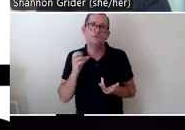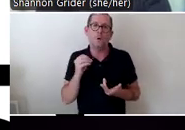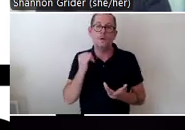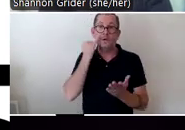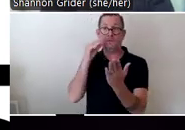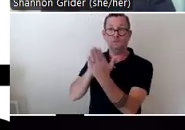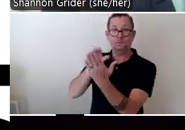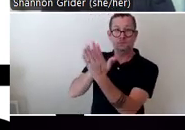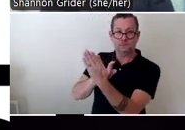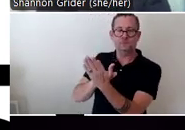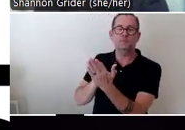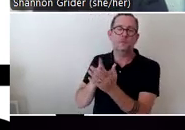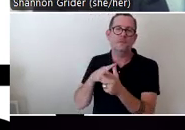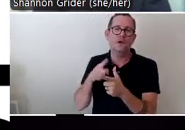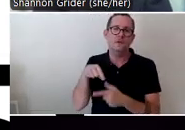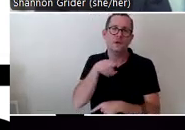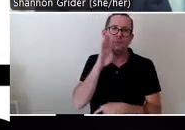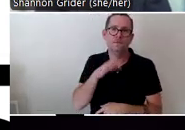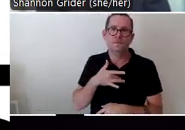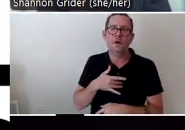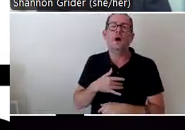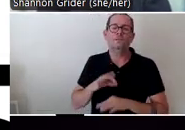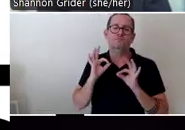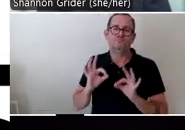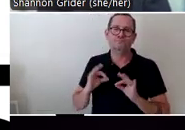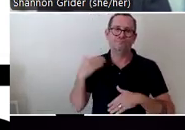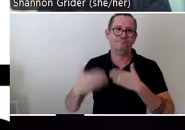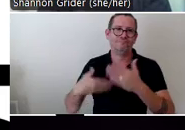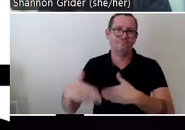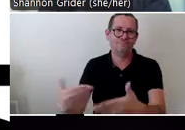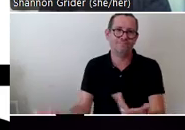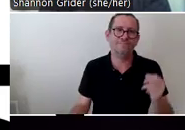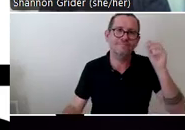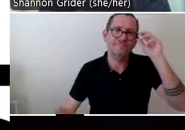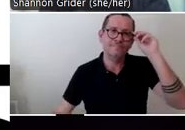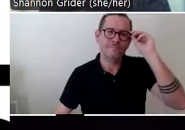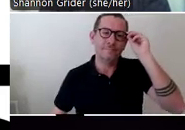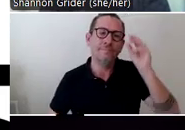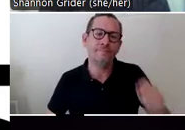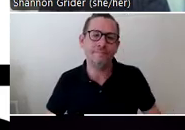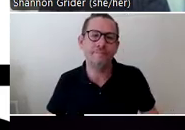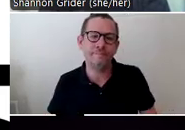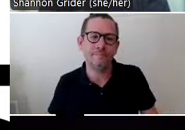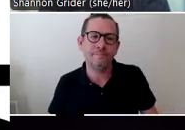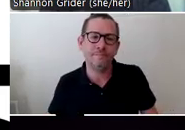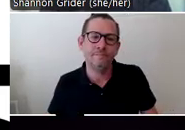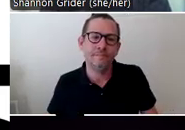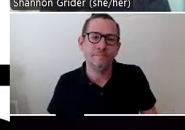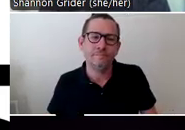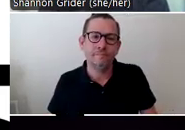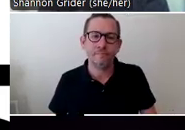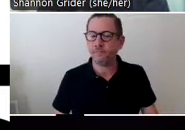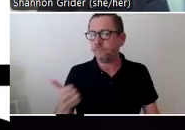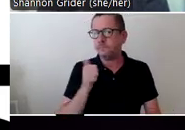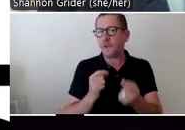symbol and they know that you all know how to handle situations for people who are unable to hear. So these are symbols